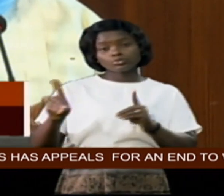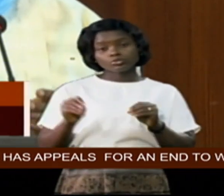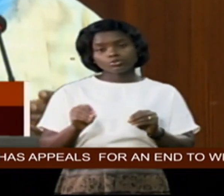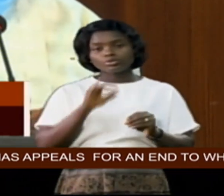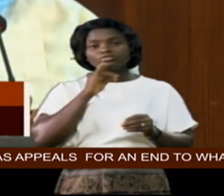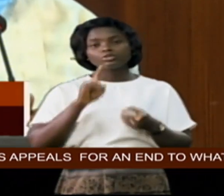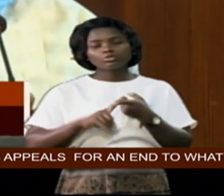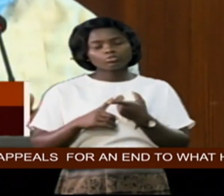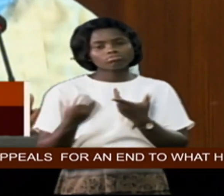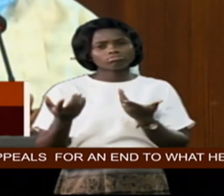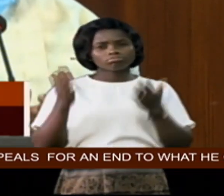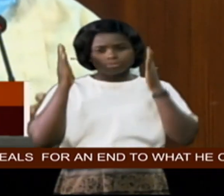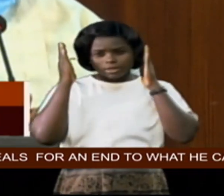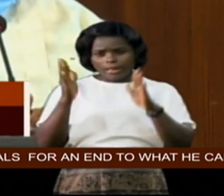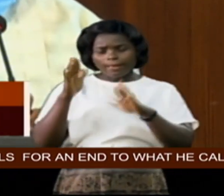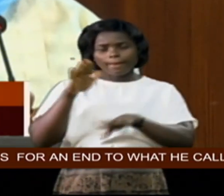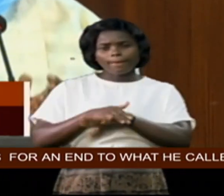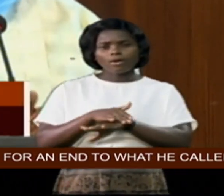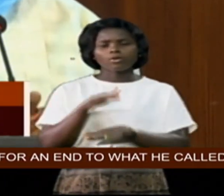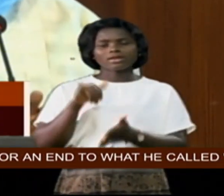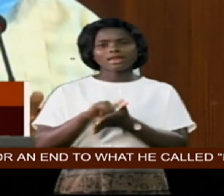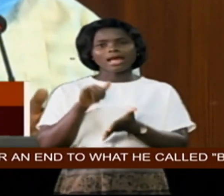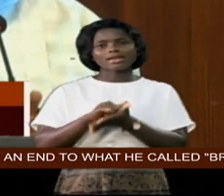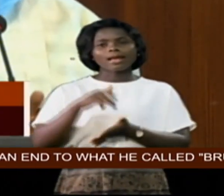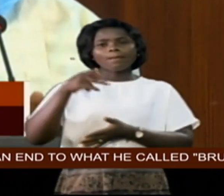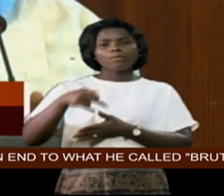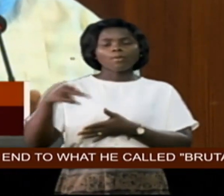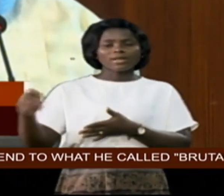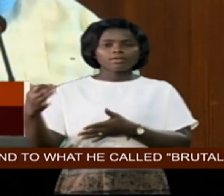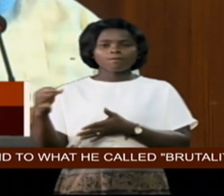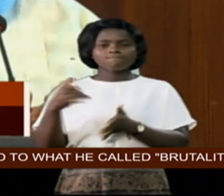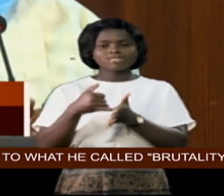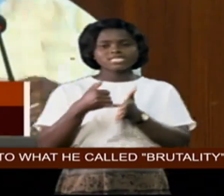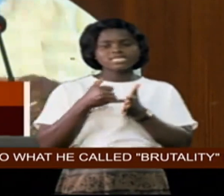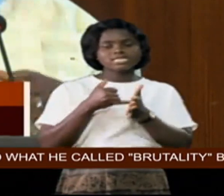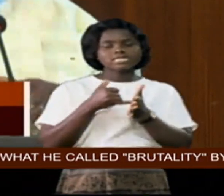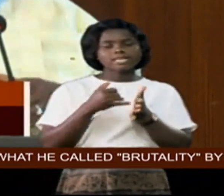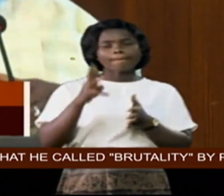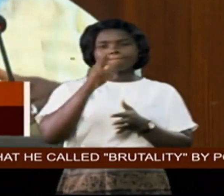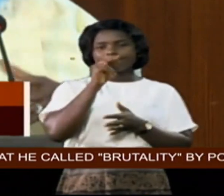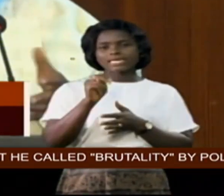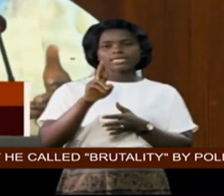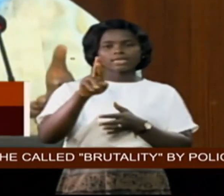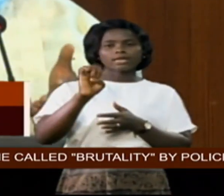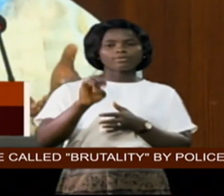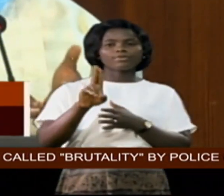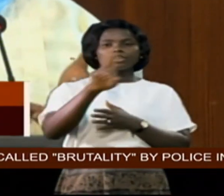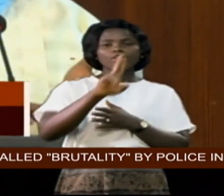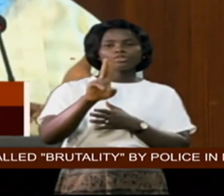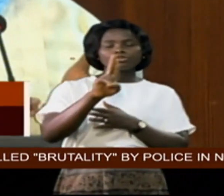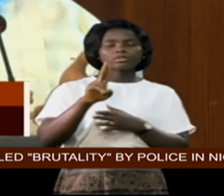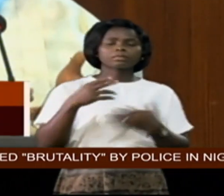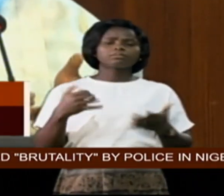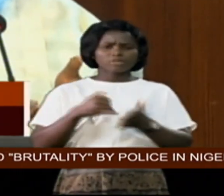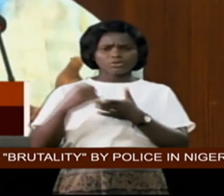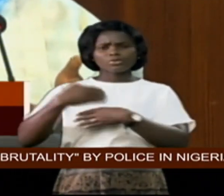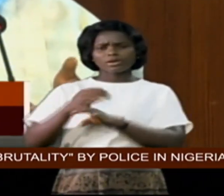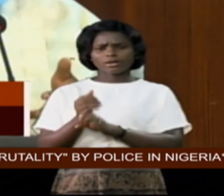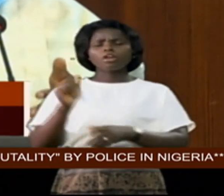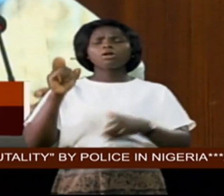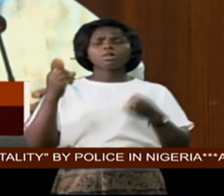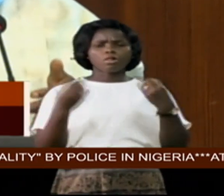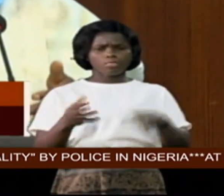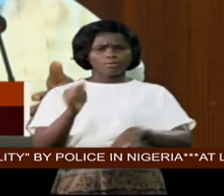to capitalize on that property of it being reused. And it will also create a lot of jobs, a lot of wealth.